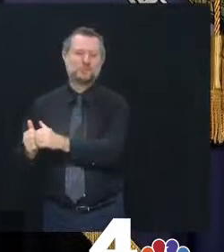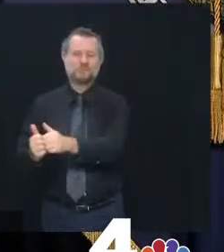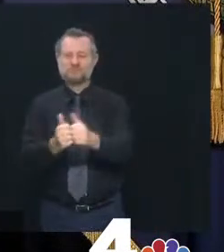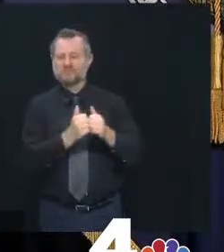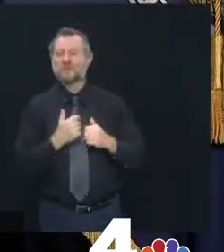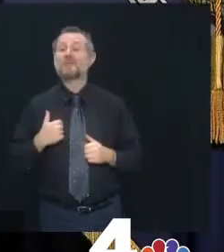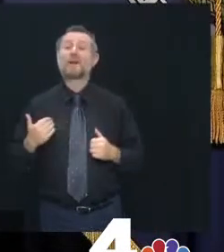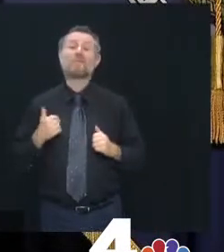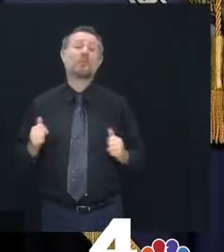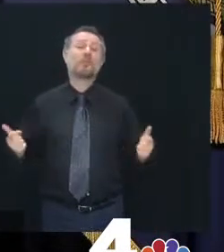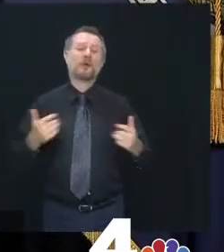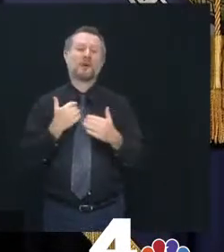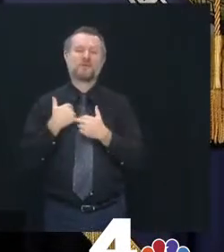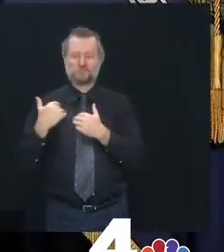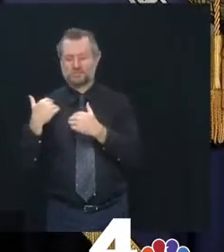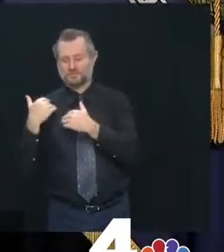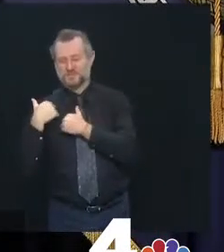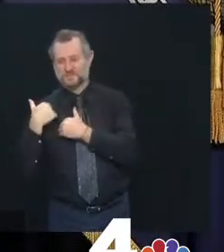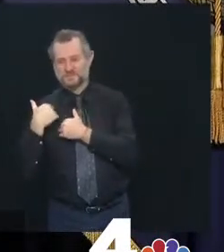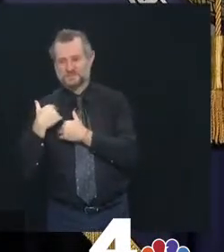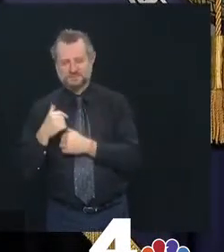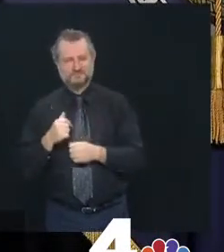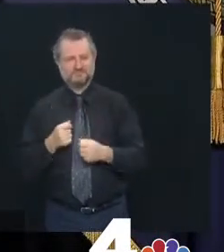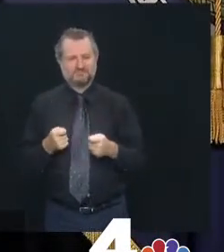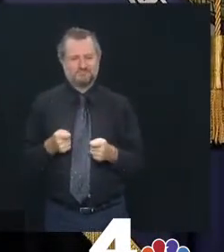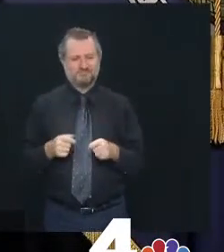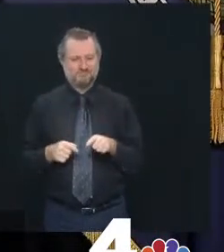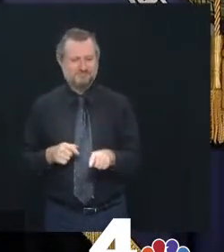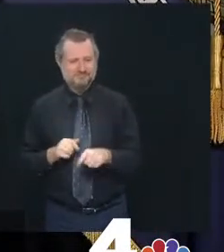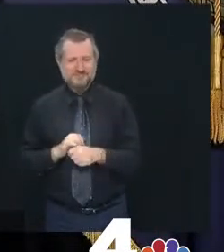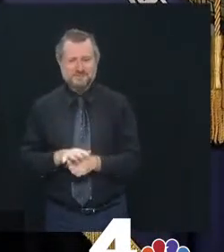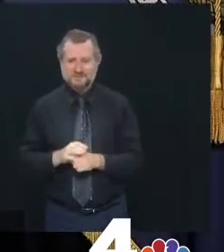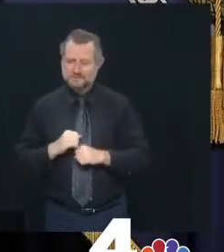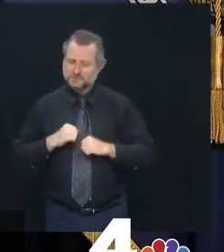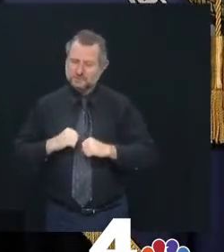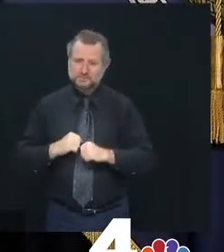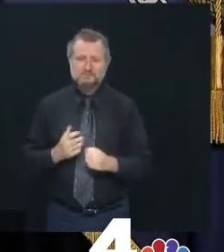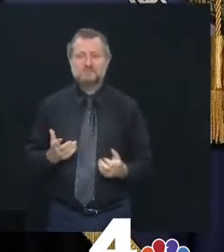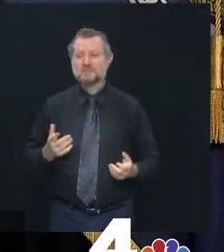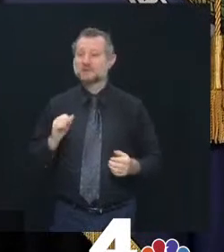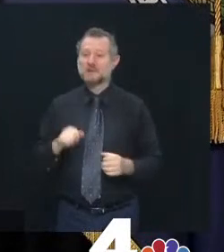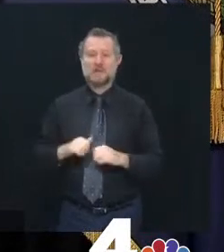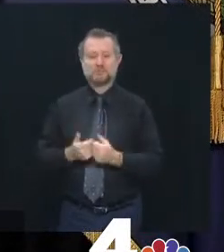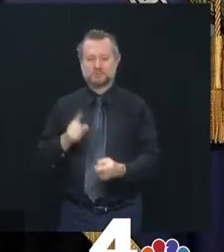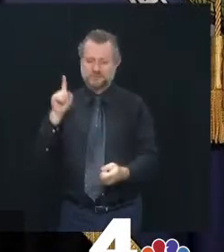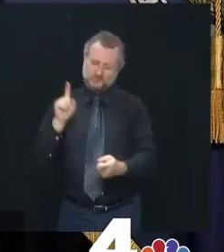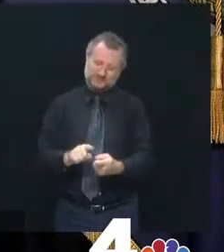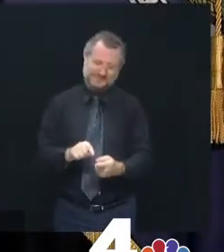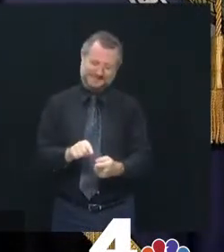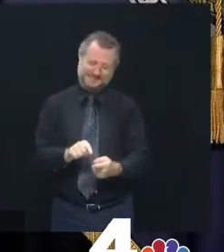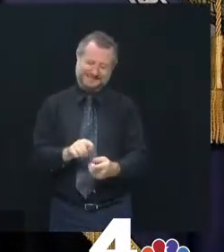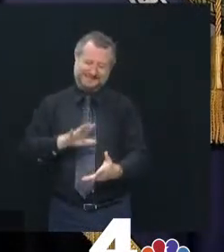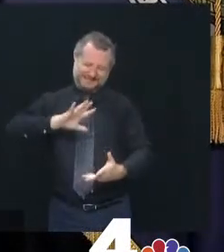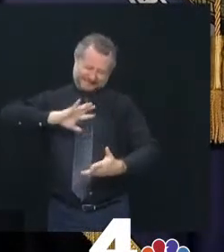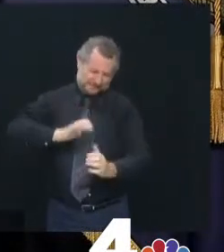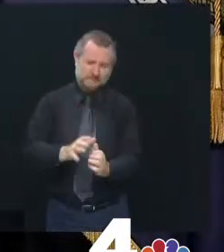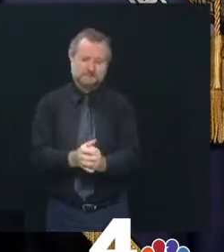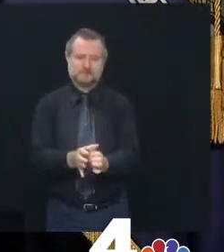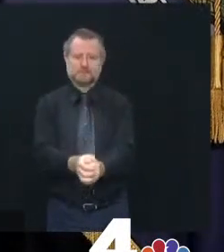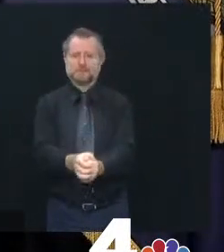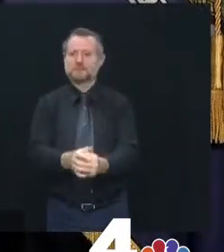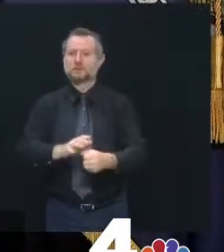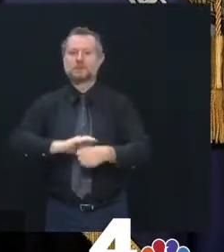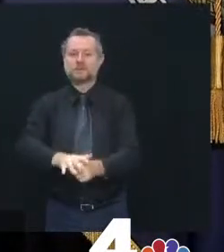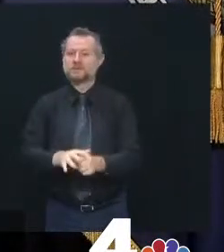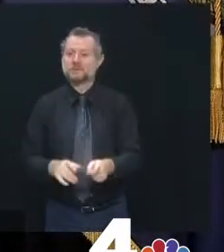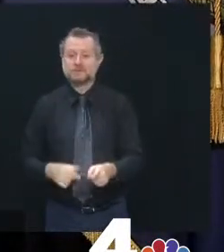to one another. That is the only way we stop the virus. The only way we stop the virus is by